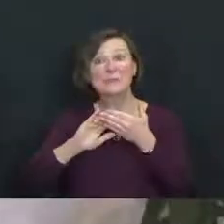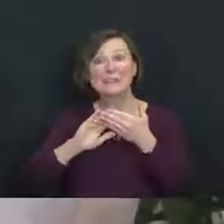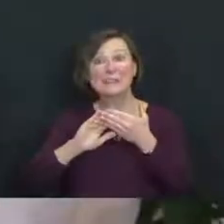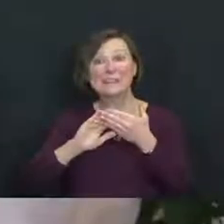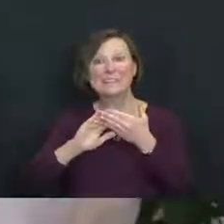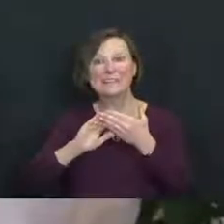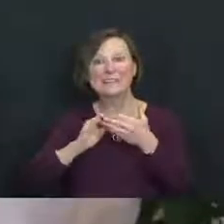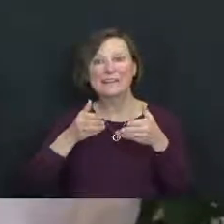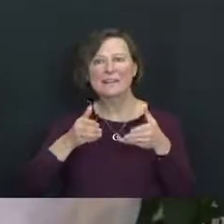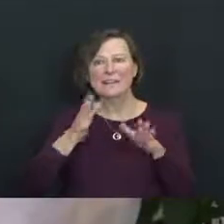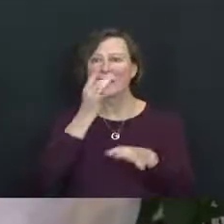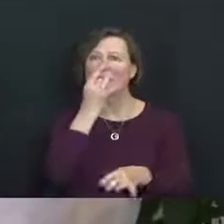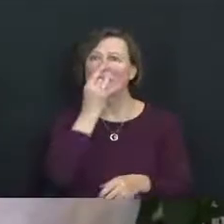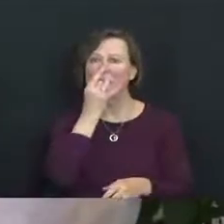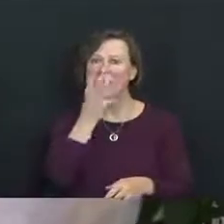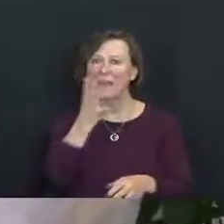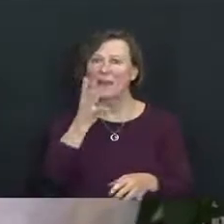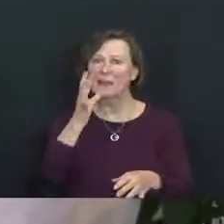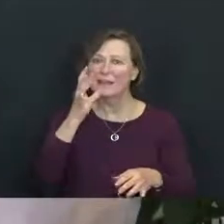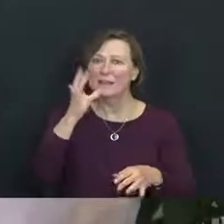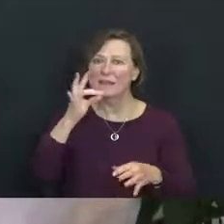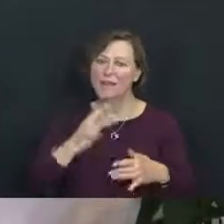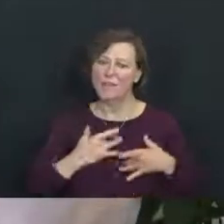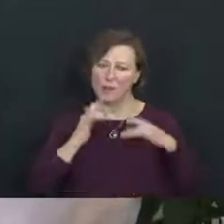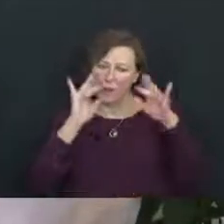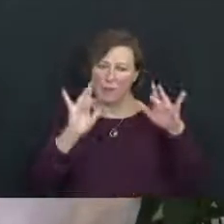Let the light of compassion fill your heart,